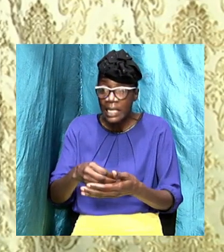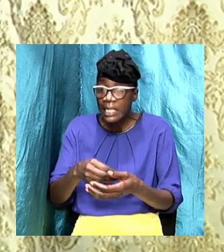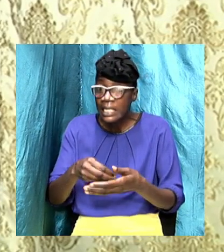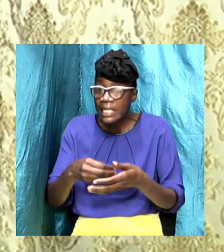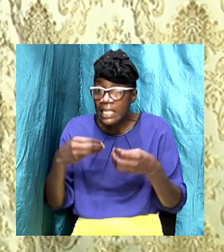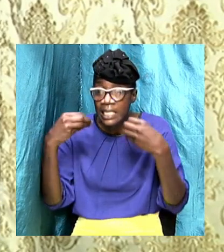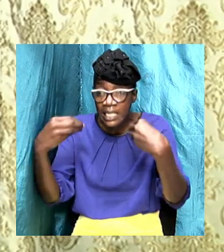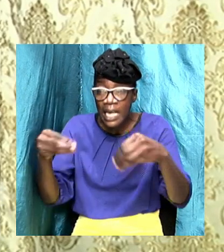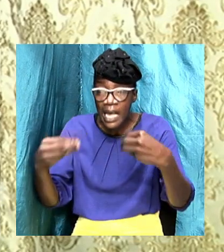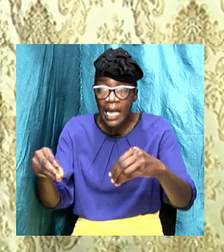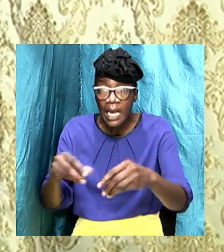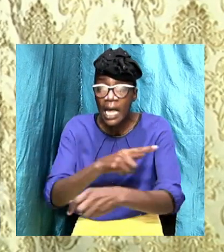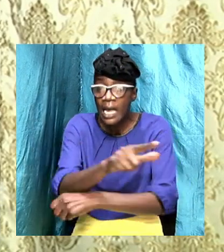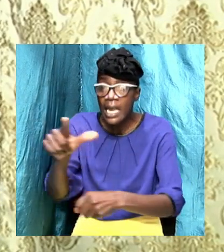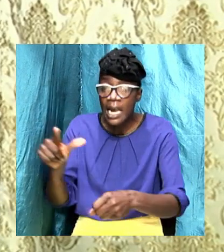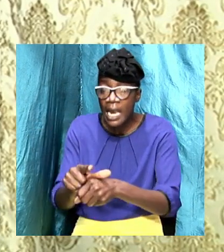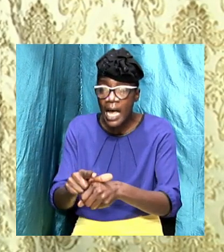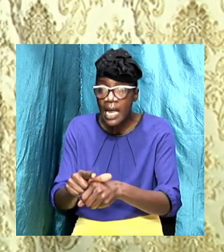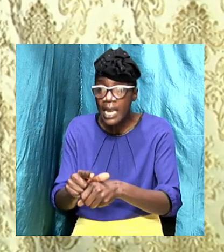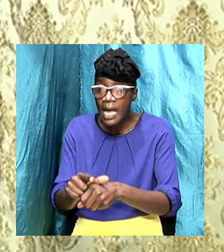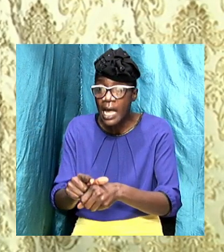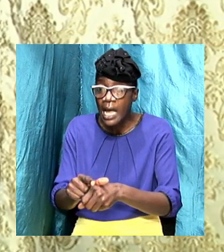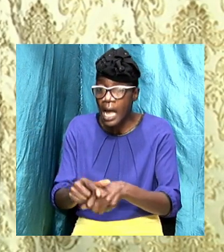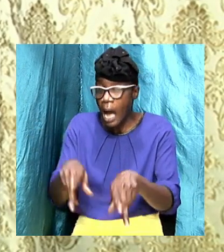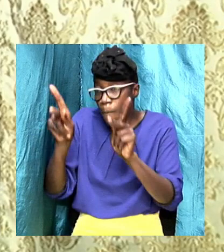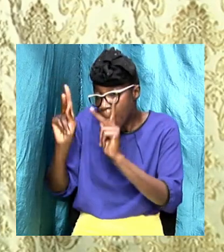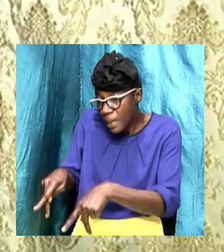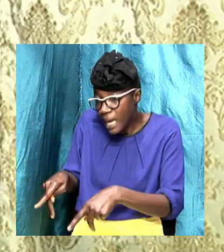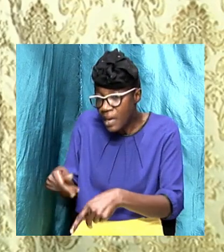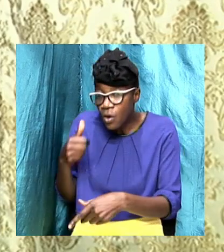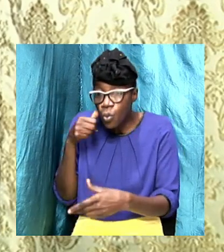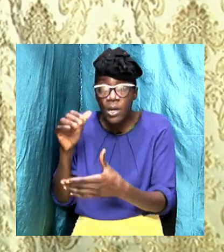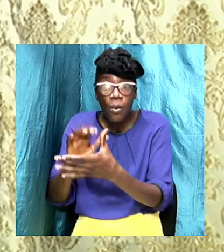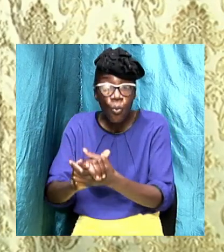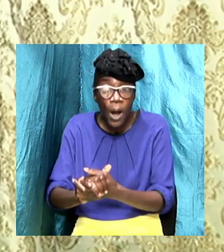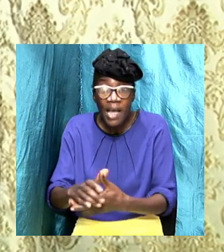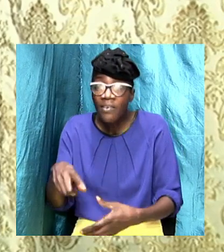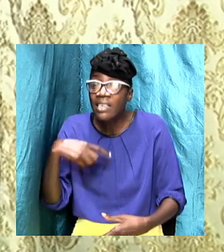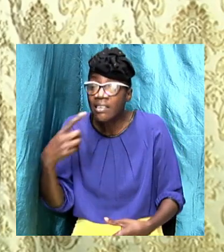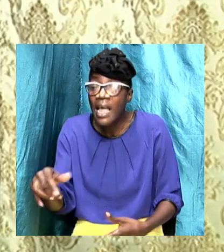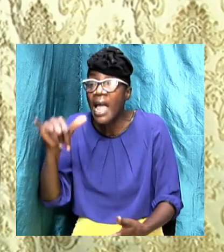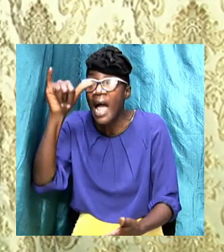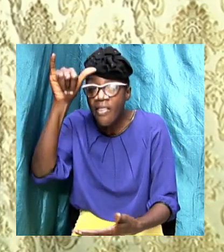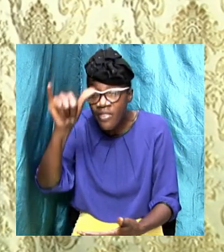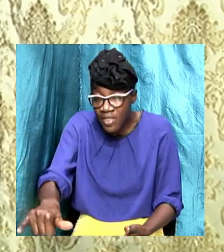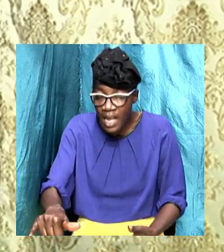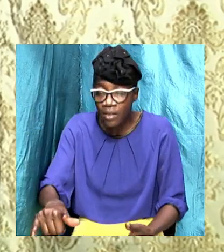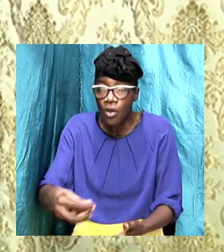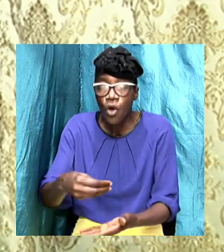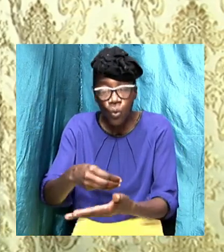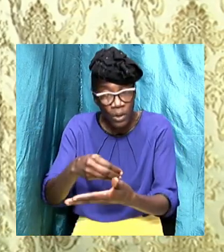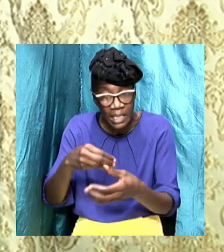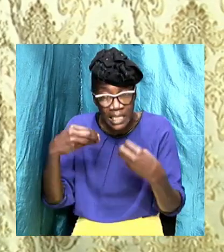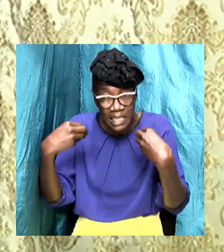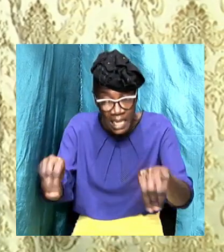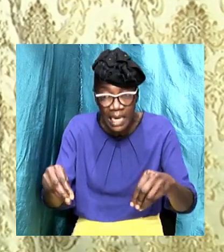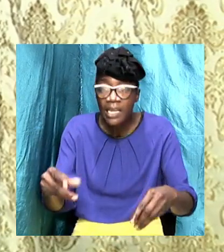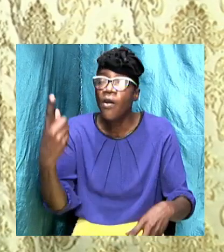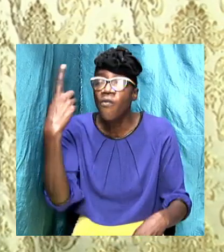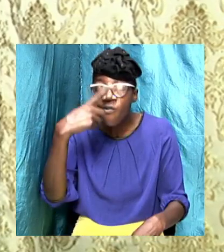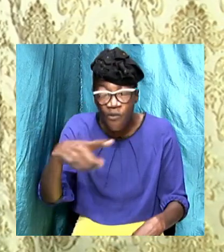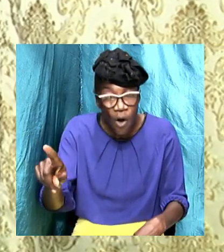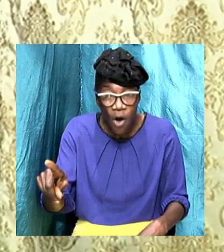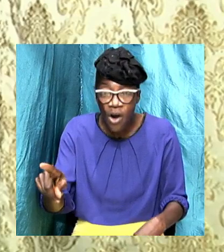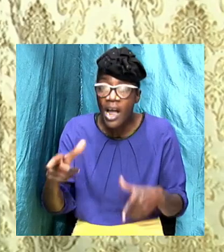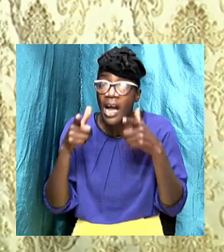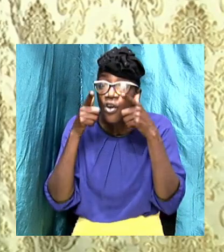say that this is what we sell land for. And when we tell him that, you know, he can look on us that,